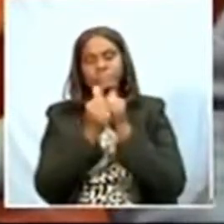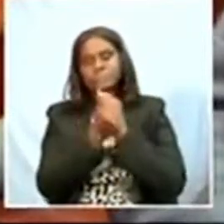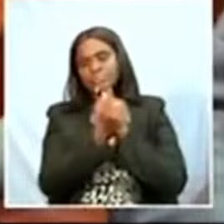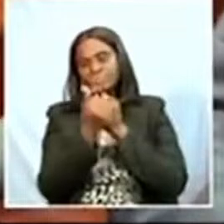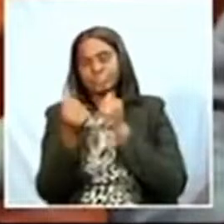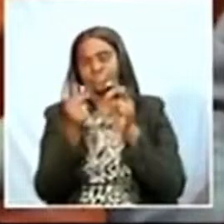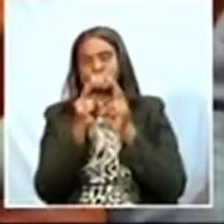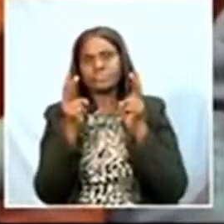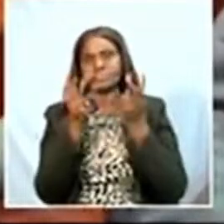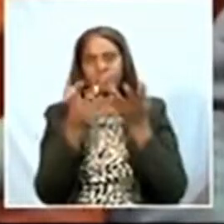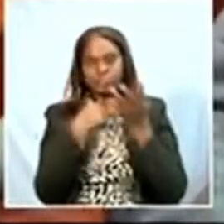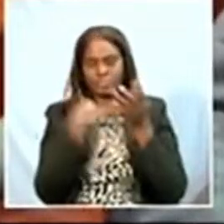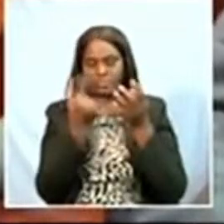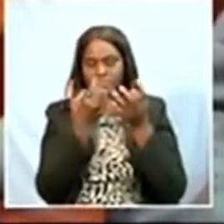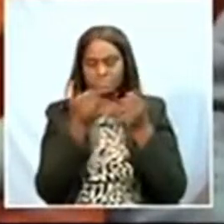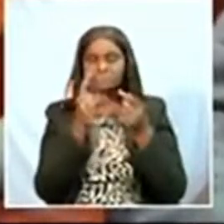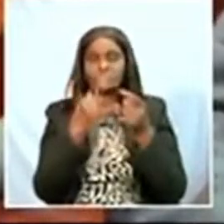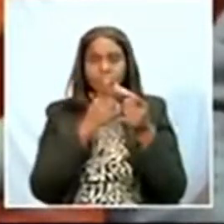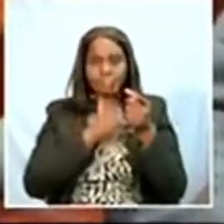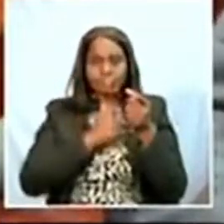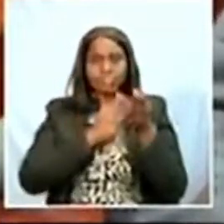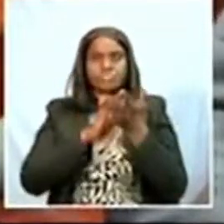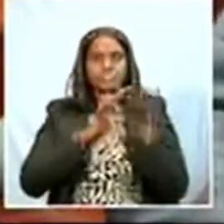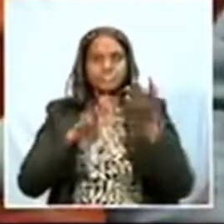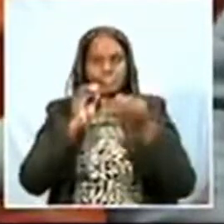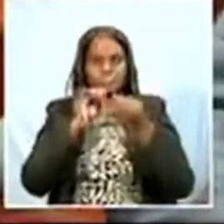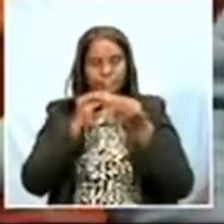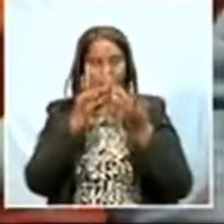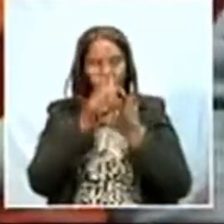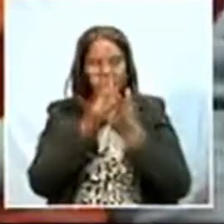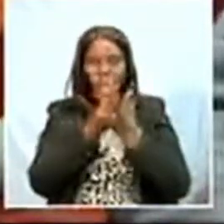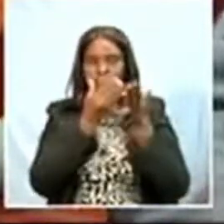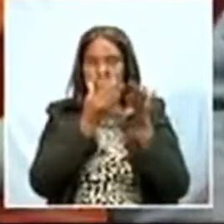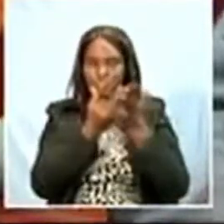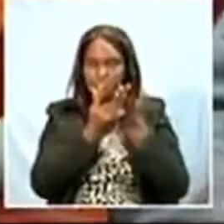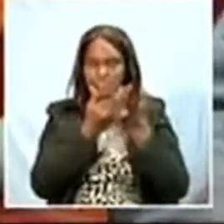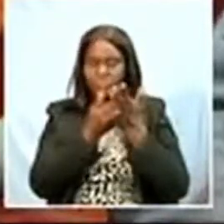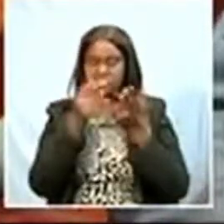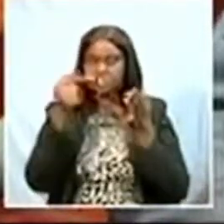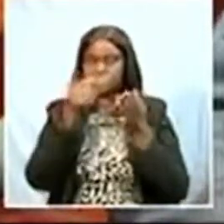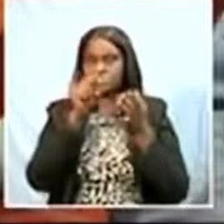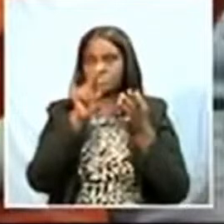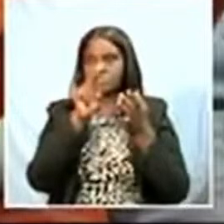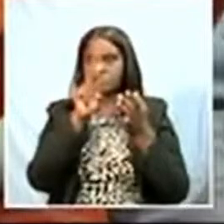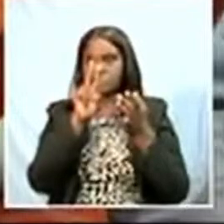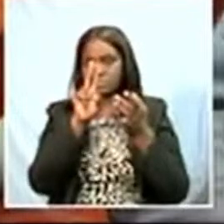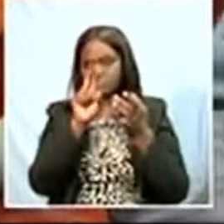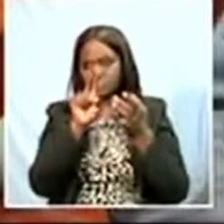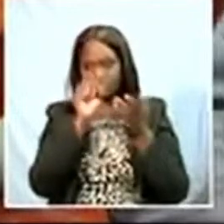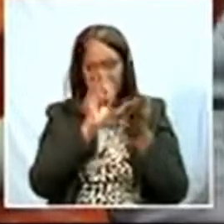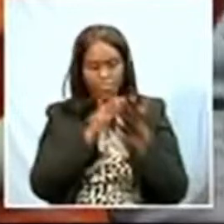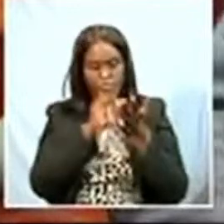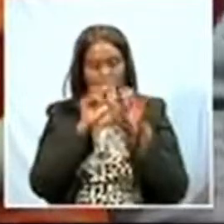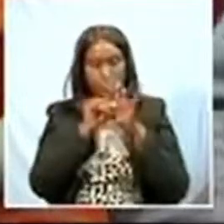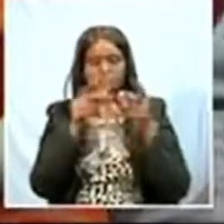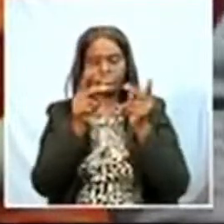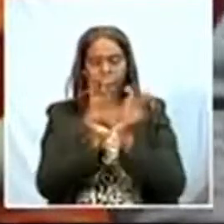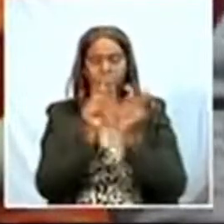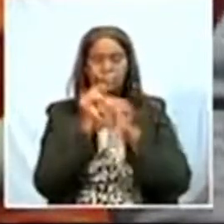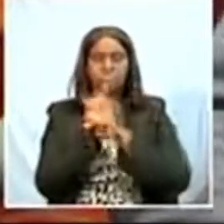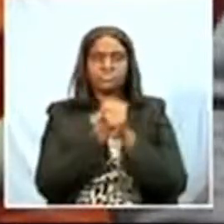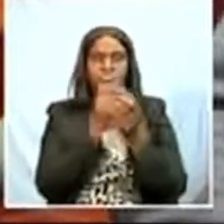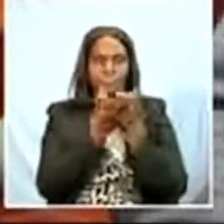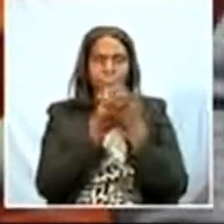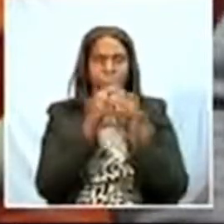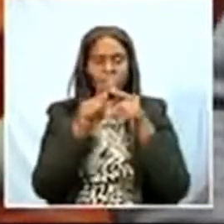So I would really like to believe that our financial gurus will really put in place all the safeguard measures